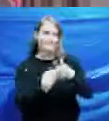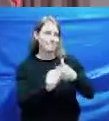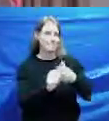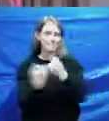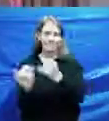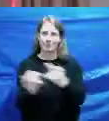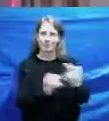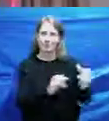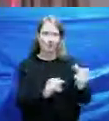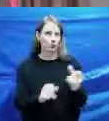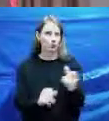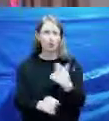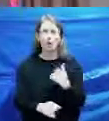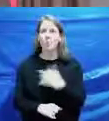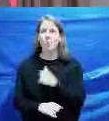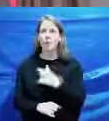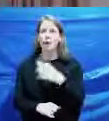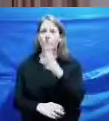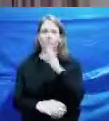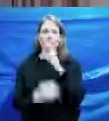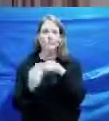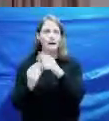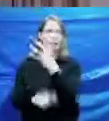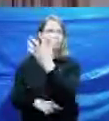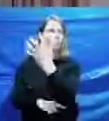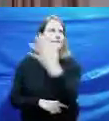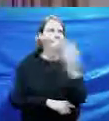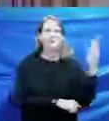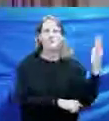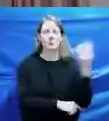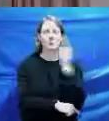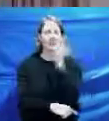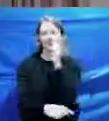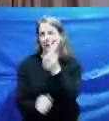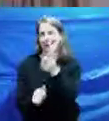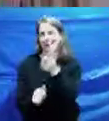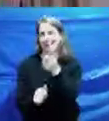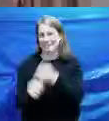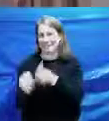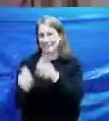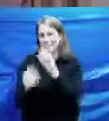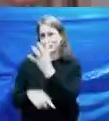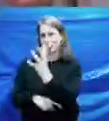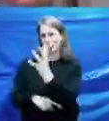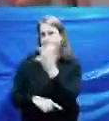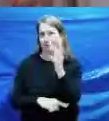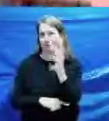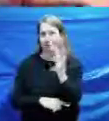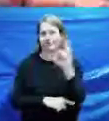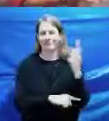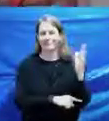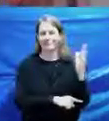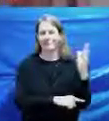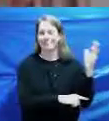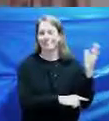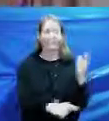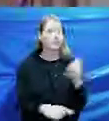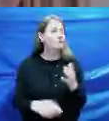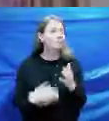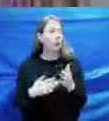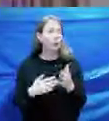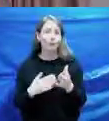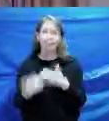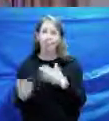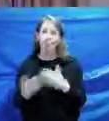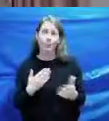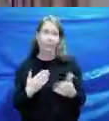really are trying to push, you know, whether it is the for-profit vendor community, whether it is foundations who are supporting the